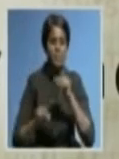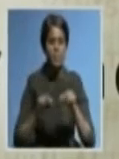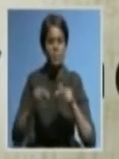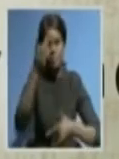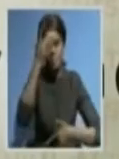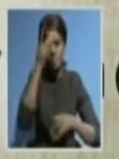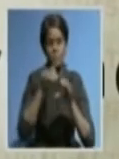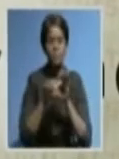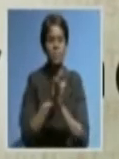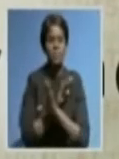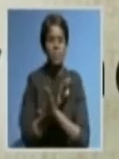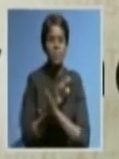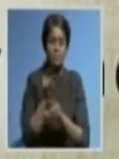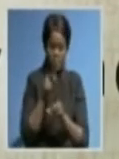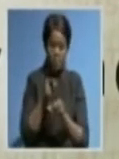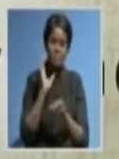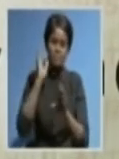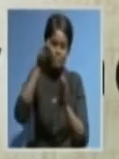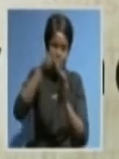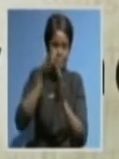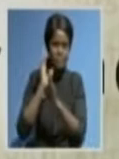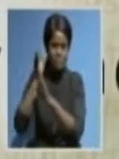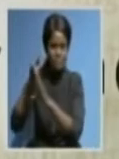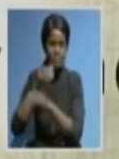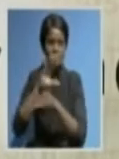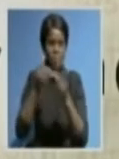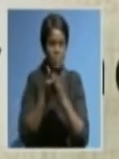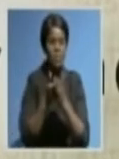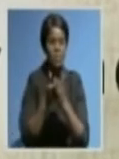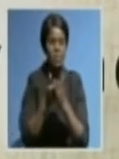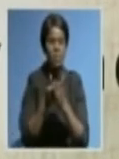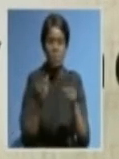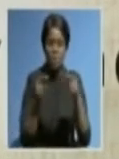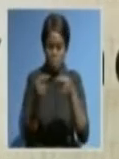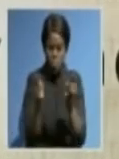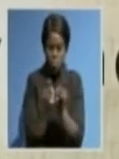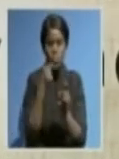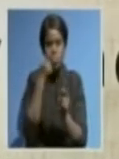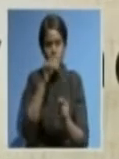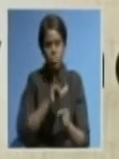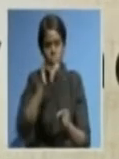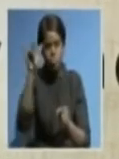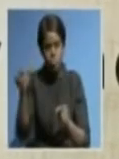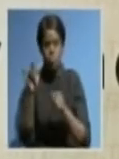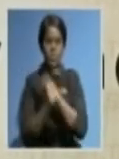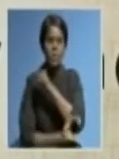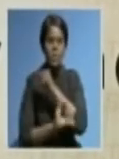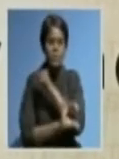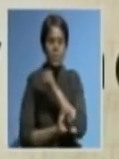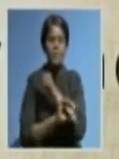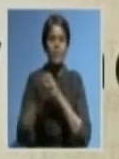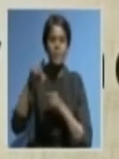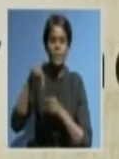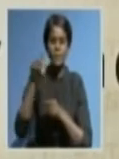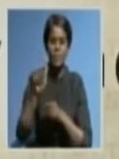These are directly related to the cohort that traveled to Pakistan or the